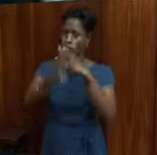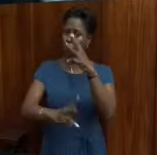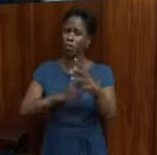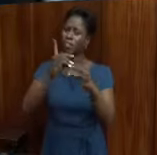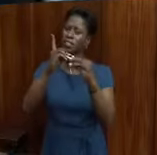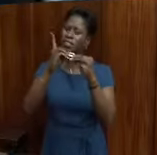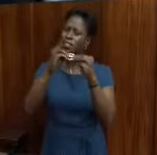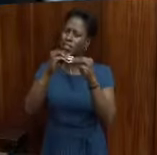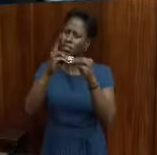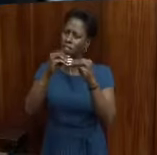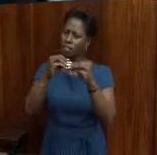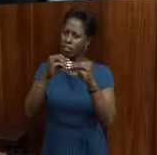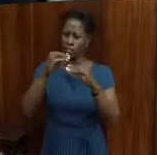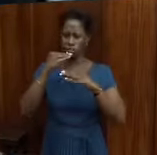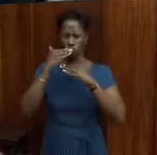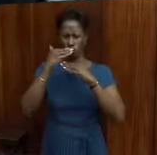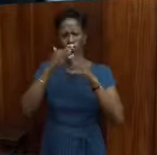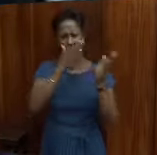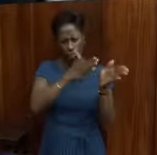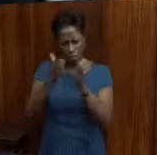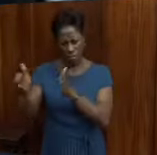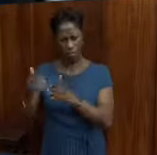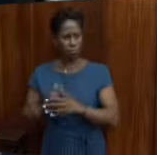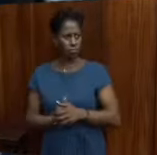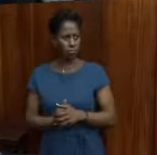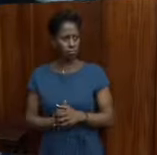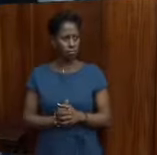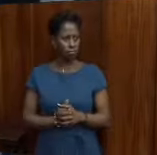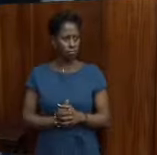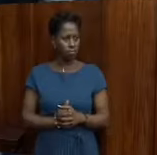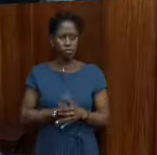to new business opportunities for our people.